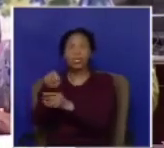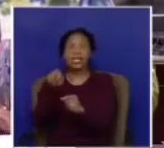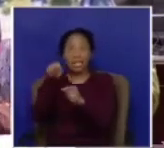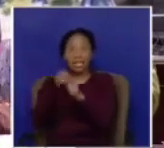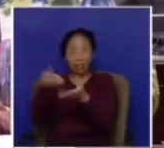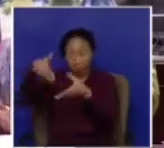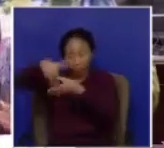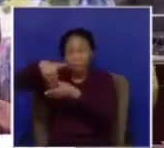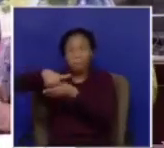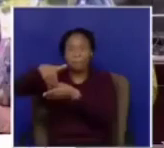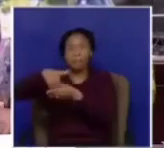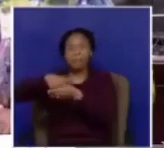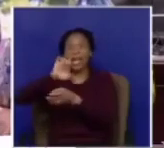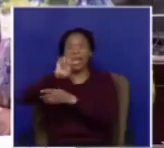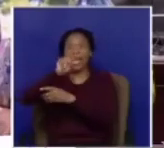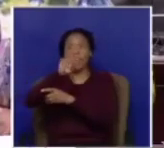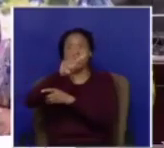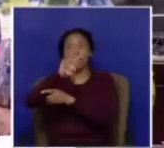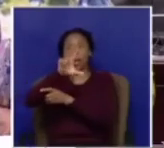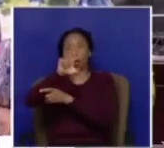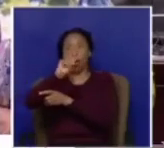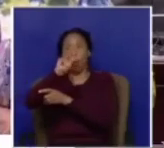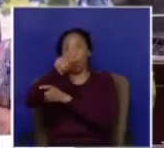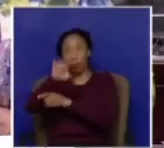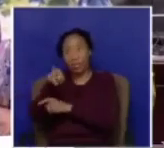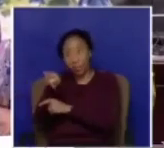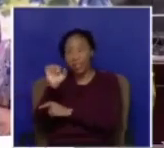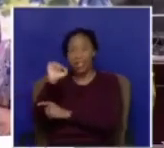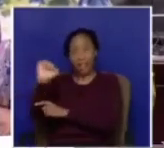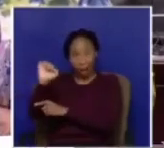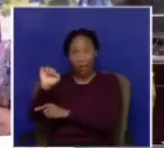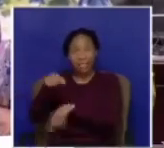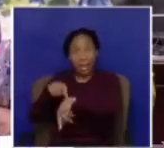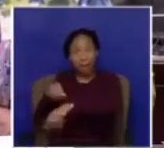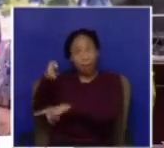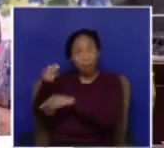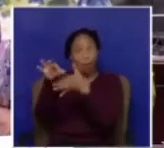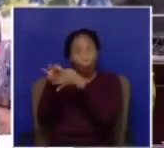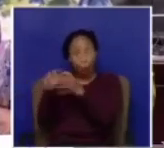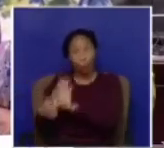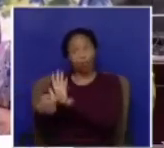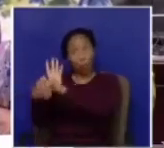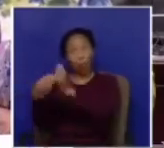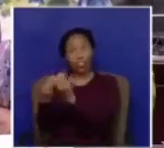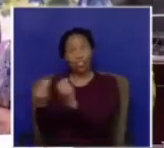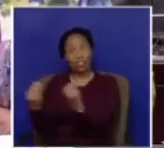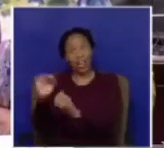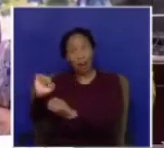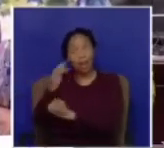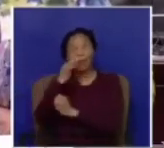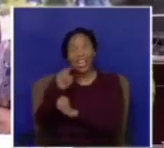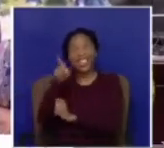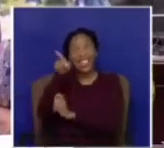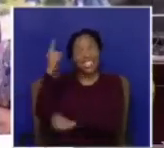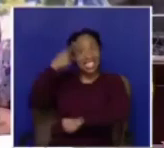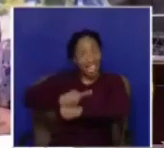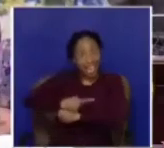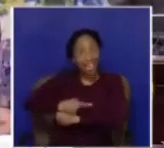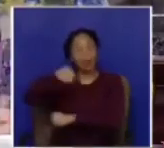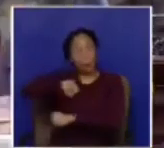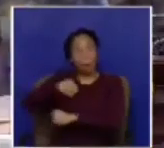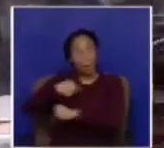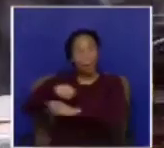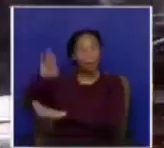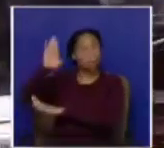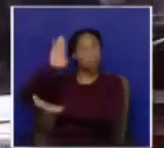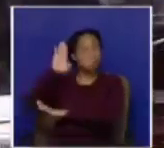ke seliyobange lakho ke ukuthi uma usekhaya ubonise nabantwana ukuthi ngale lilanga mine ngathatha sifungo